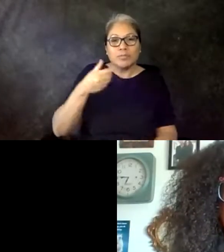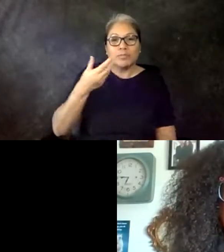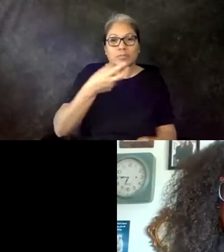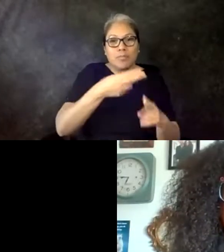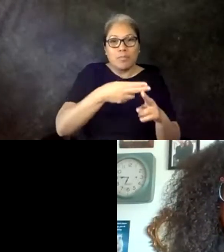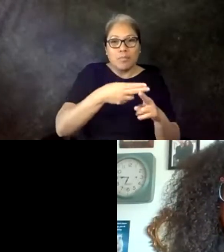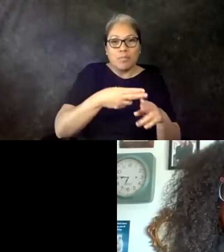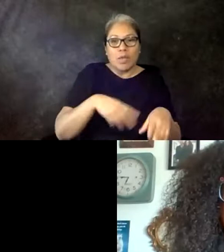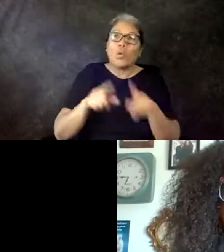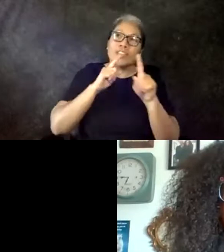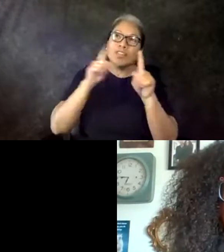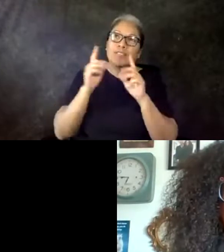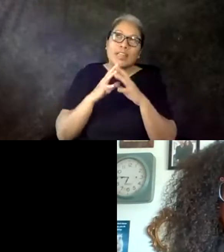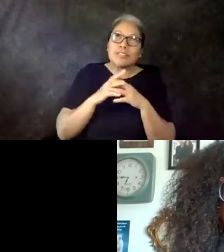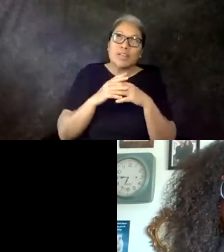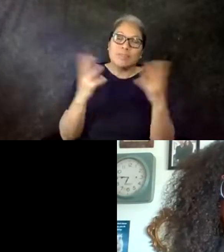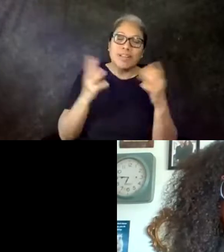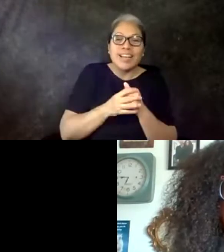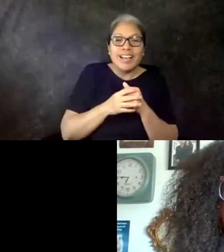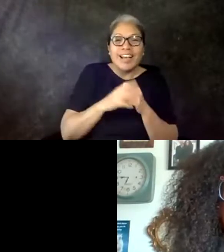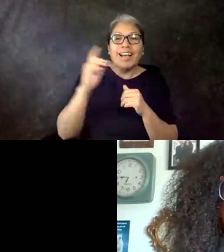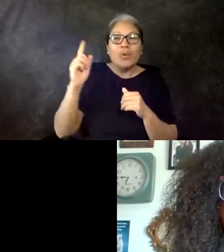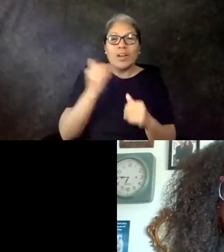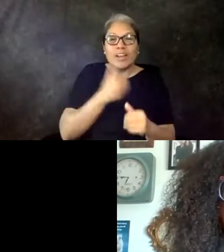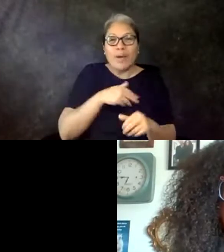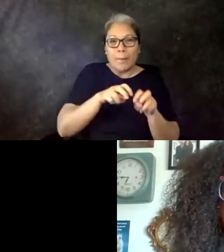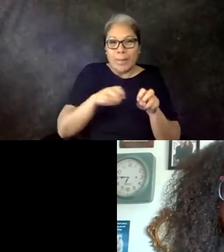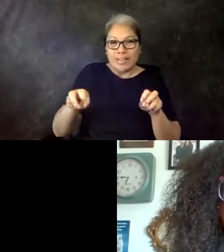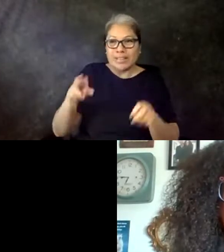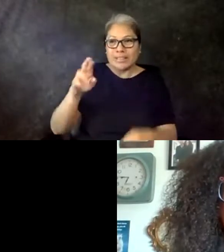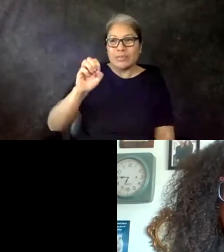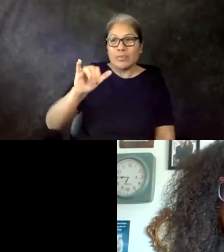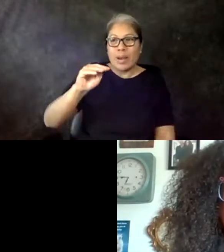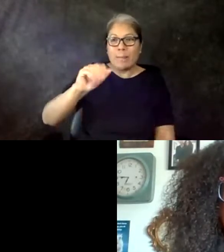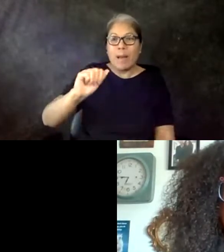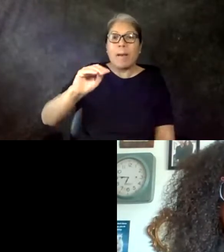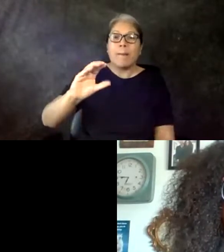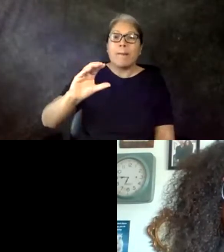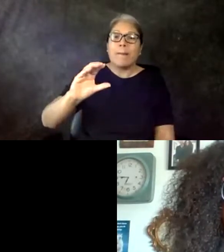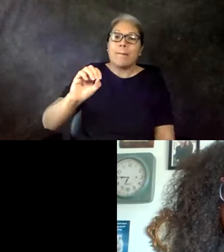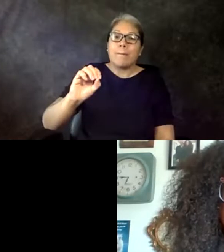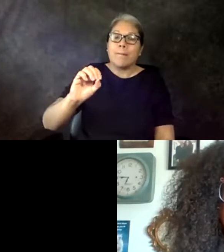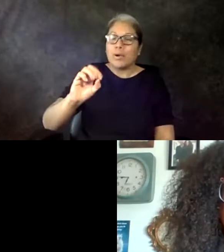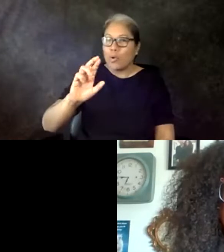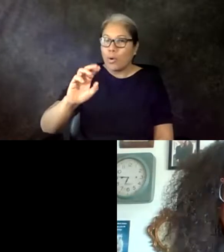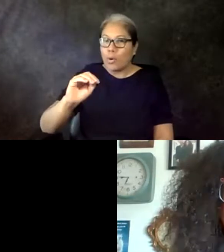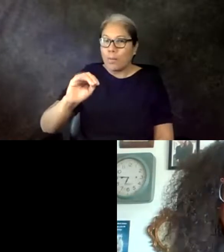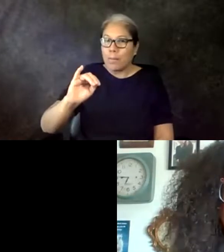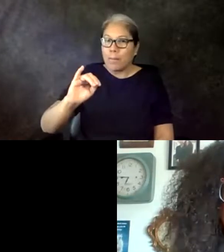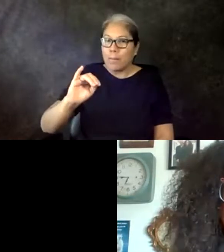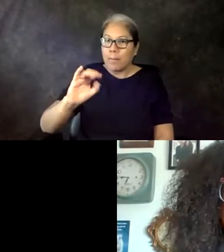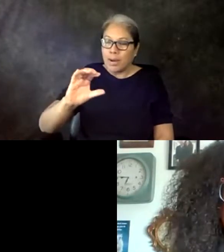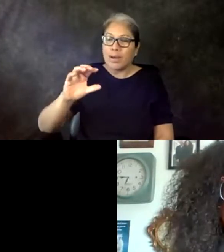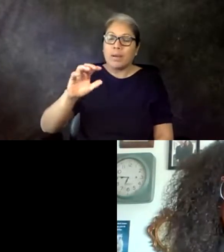it's a conversation. So one of our panelists is Rayma McCoy McDade, who's the Executive Director of the National Council